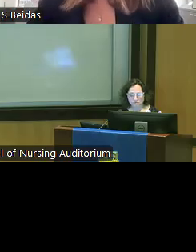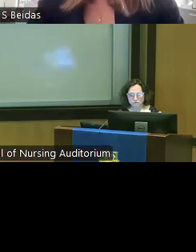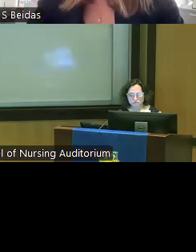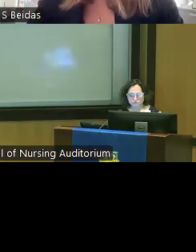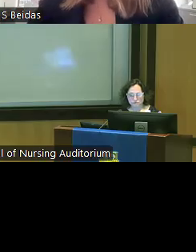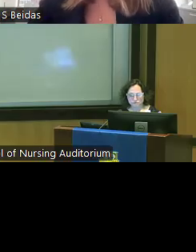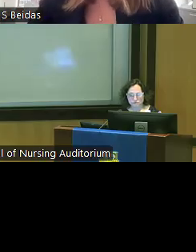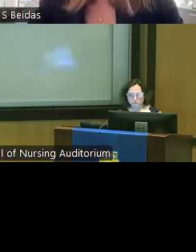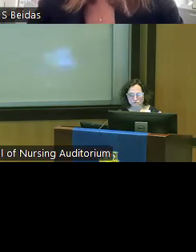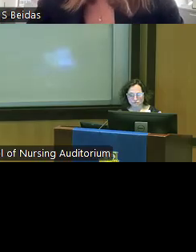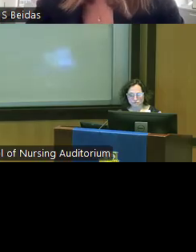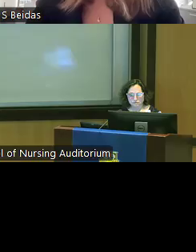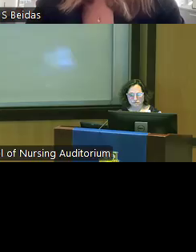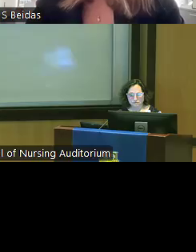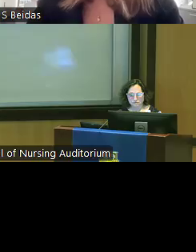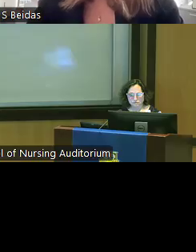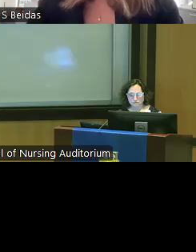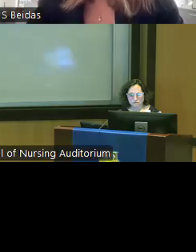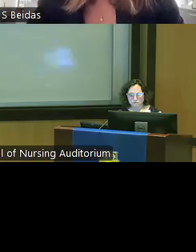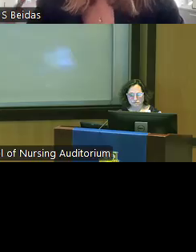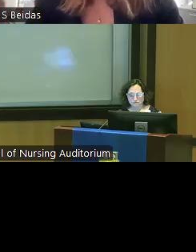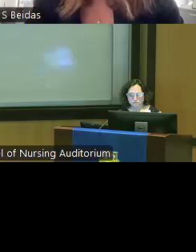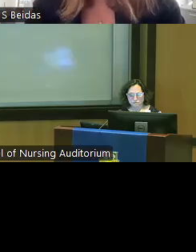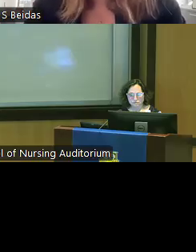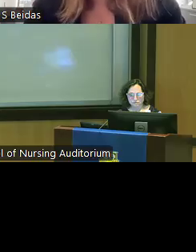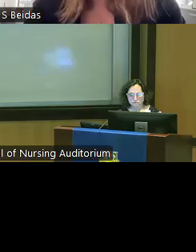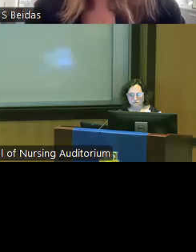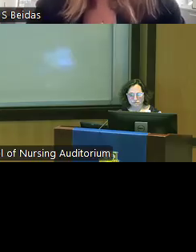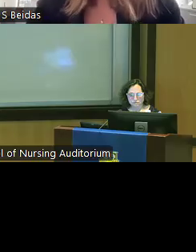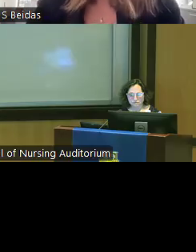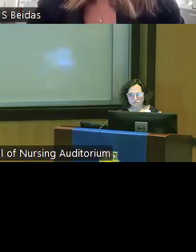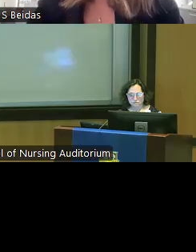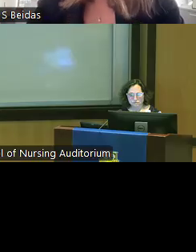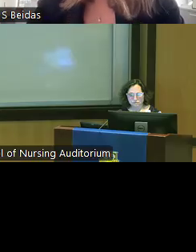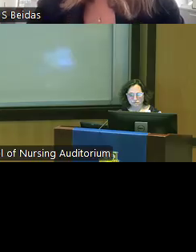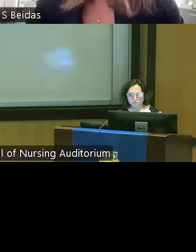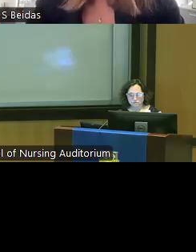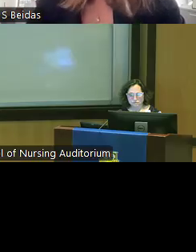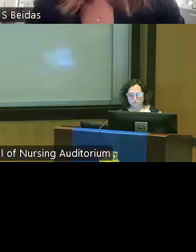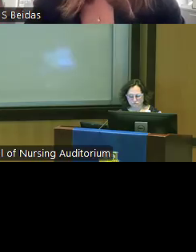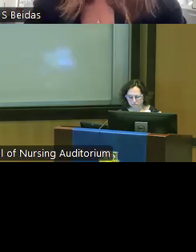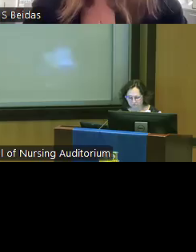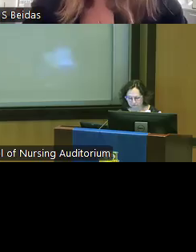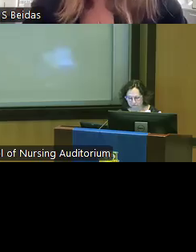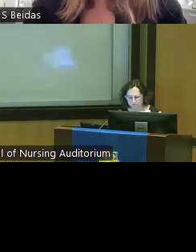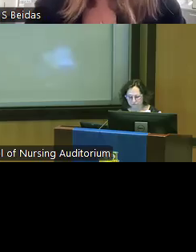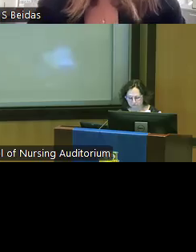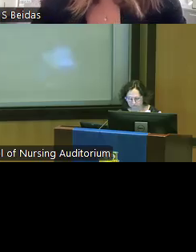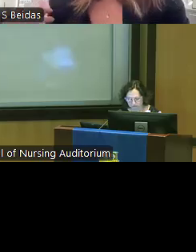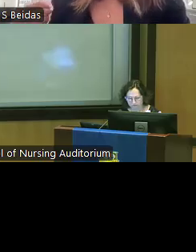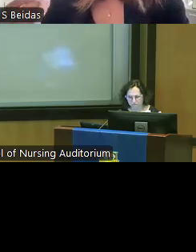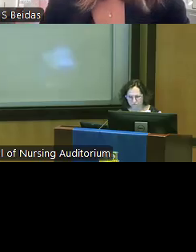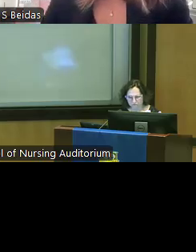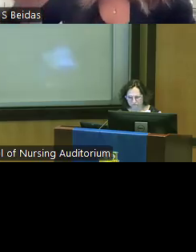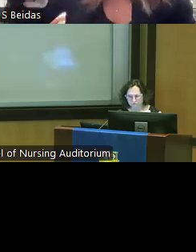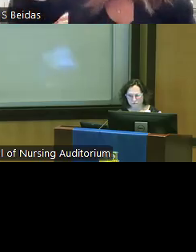doing some work in our health system. For example, we're embedding and trying to help one of our regional hospitals reduce pressure injuries.